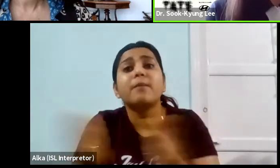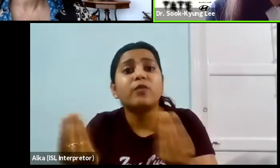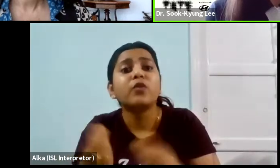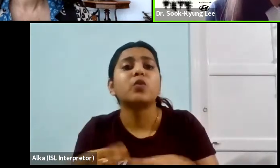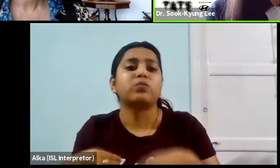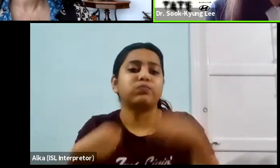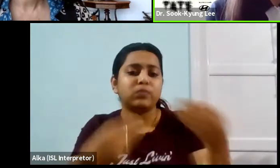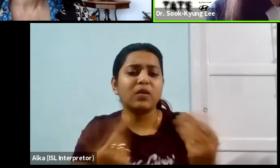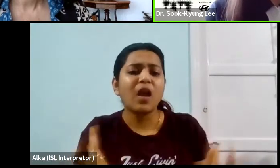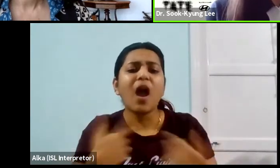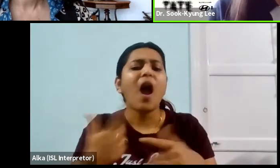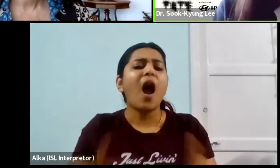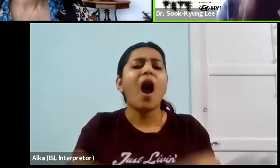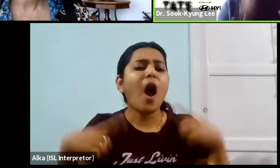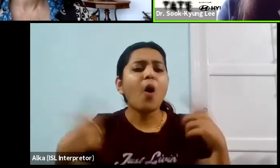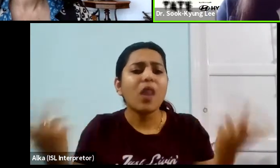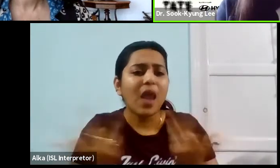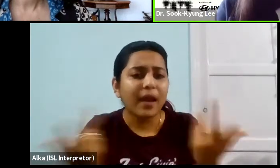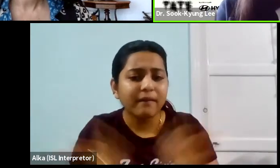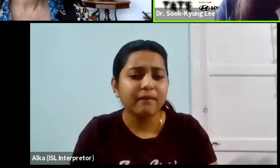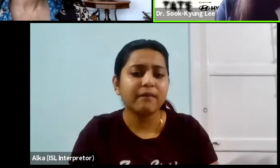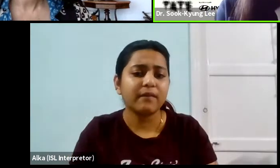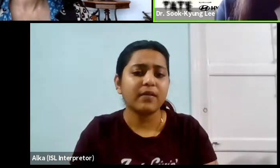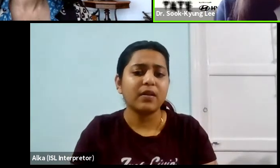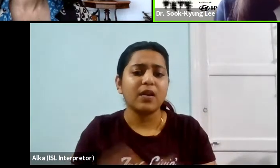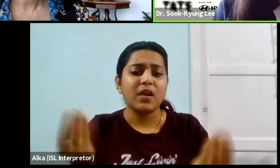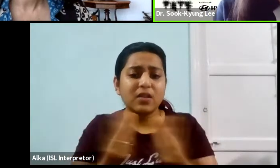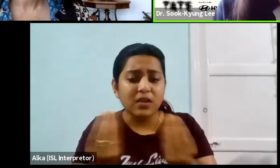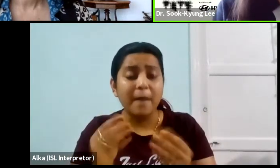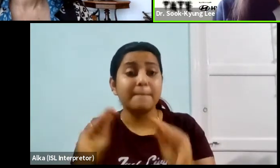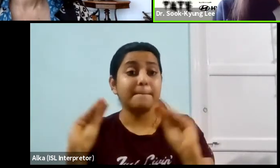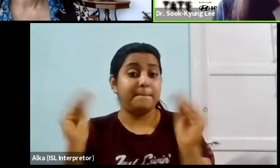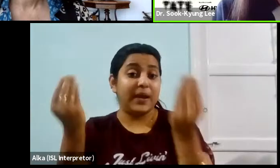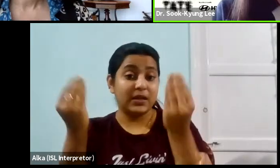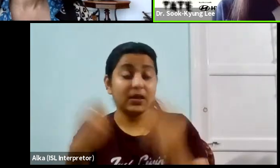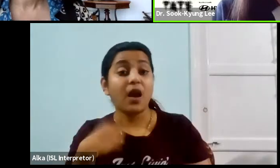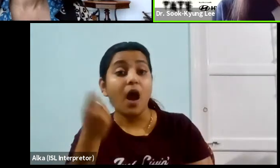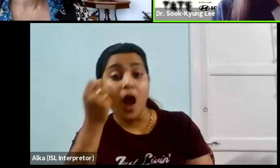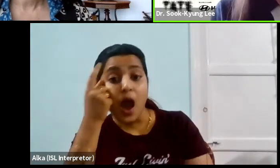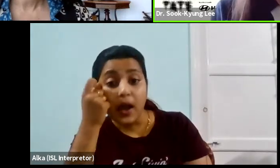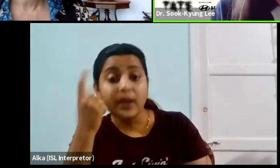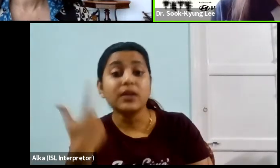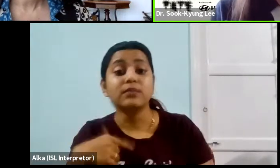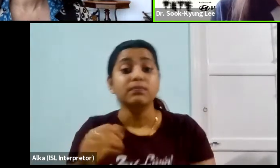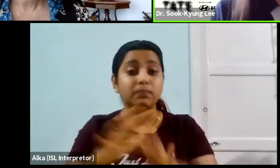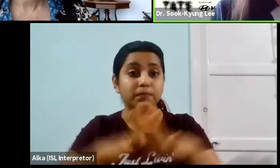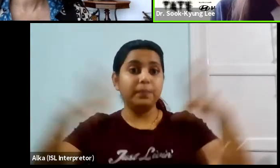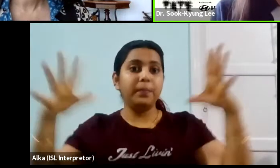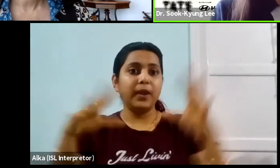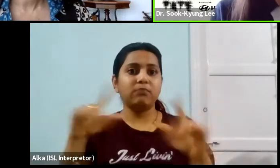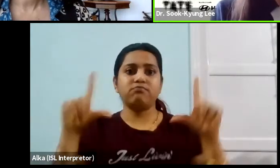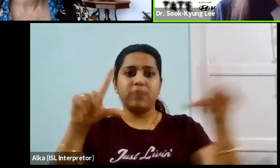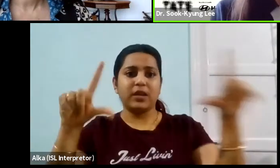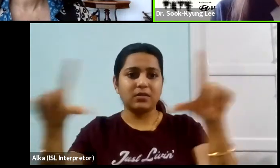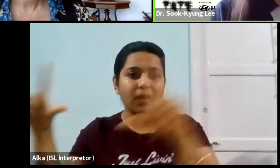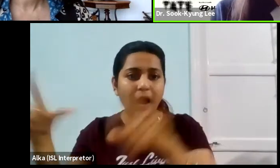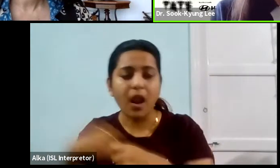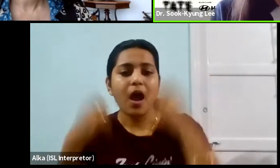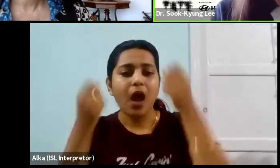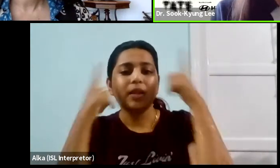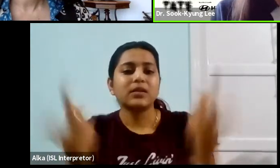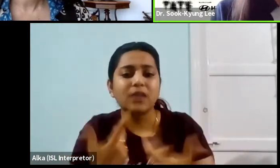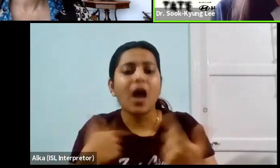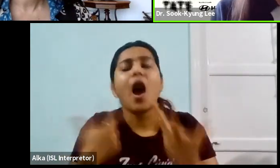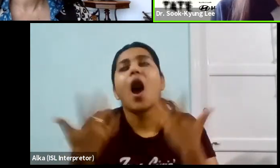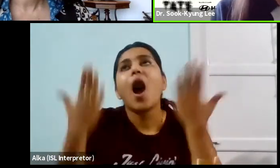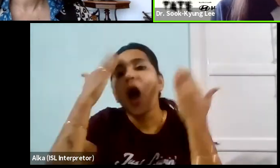on our daily lives and slightly better sort of understanding of a bigger picture beyond our